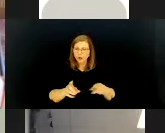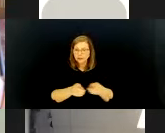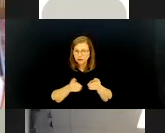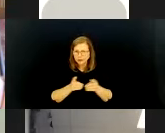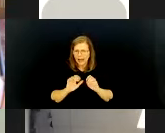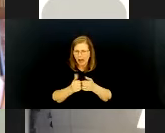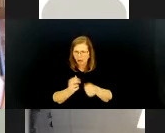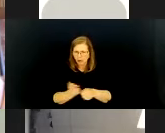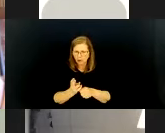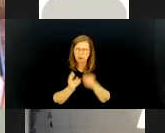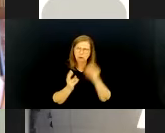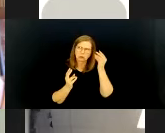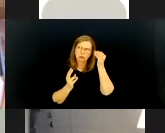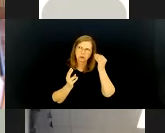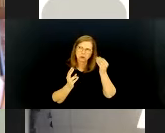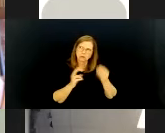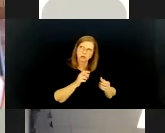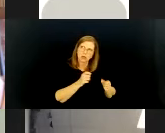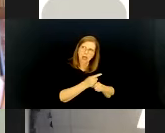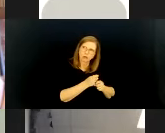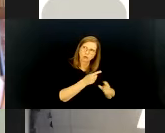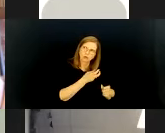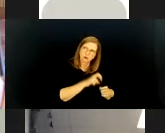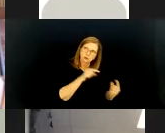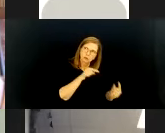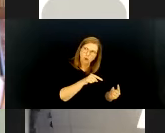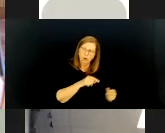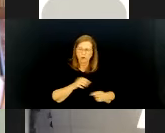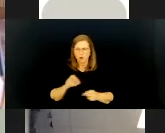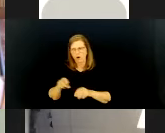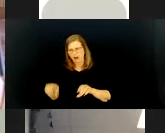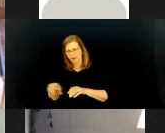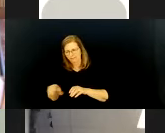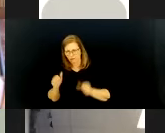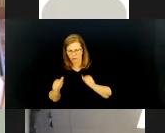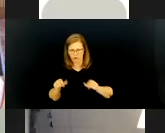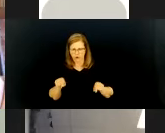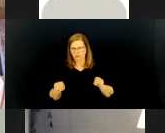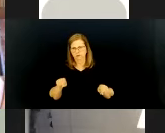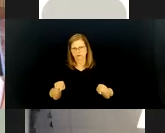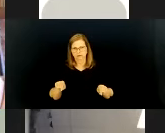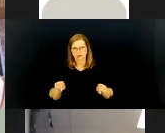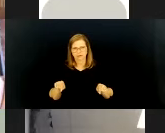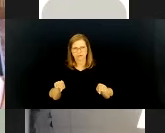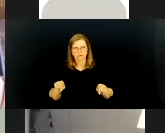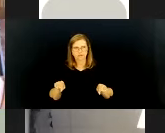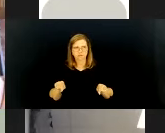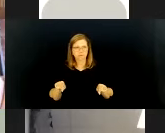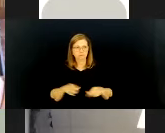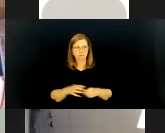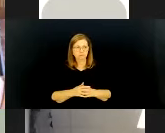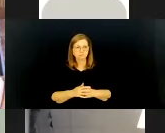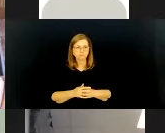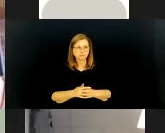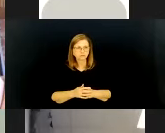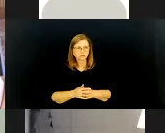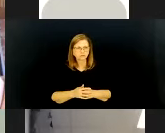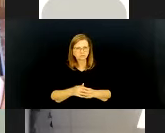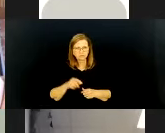to fit in with an annual transition goal, or is this a coordinated activity? And on the next slide, you can kind of